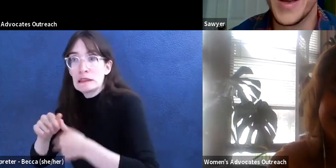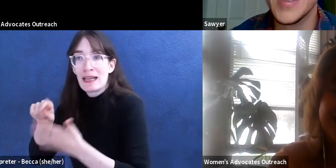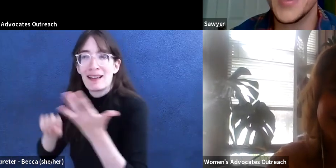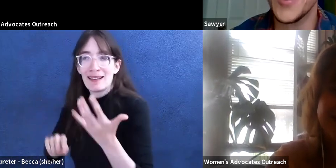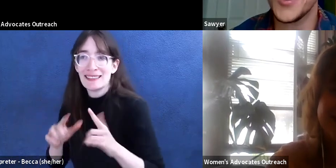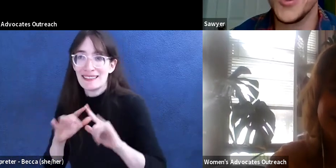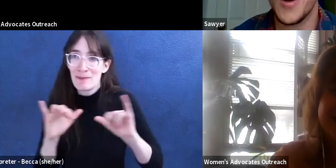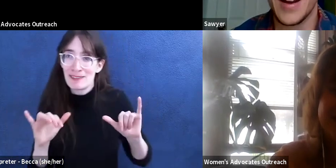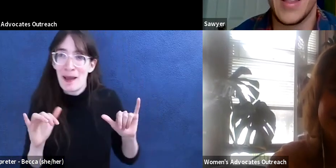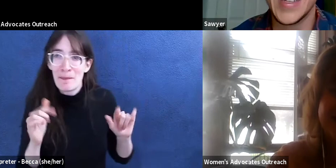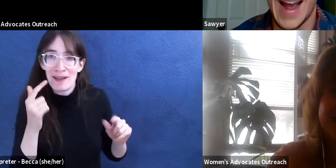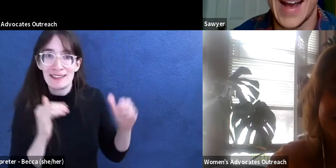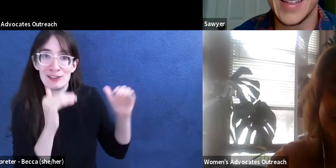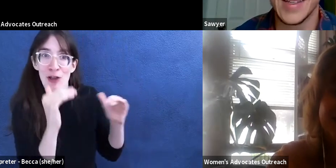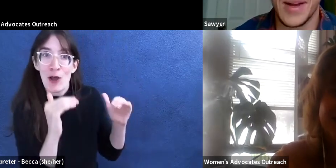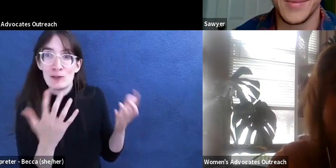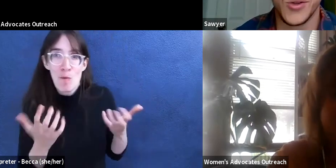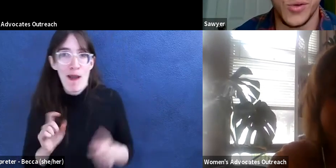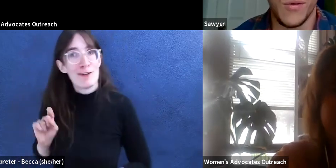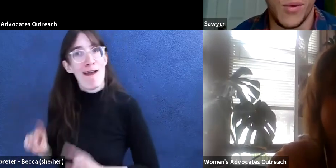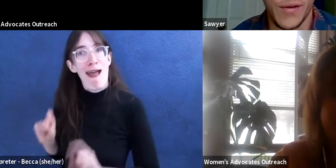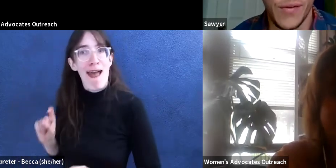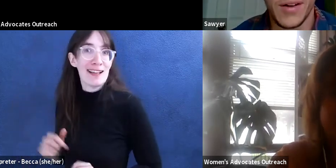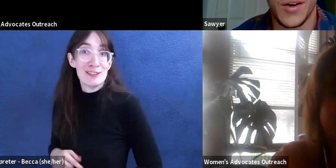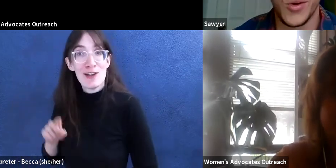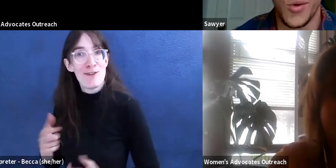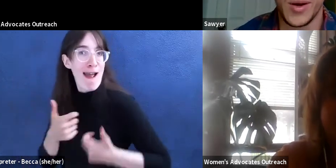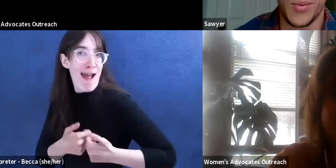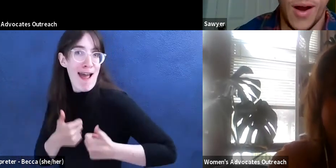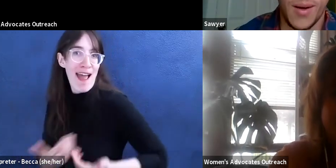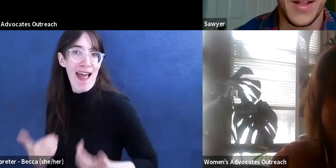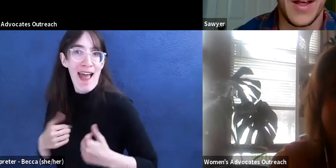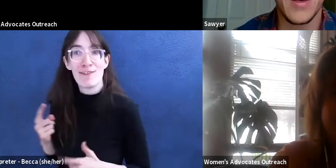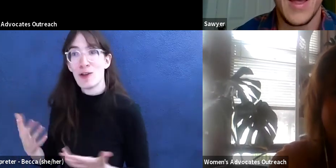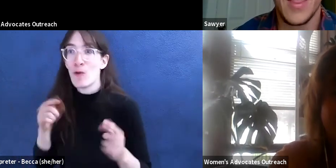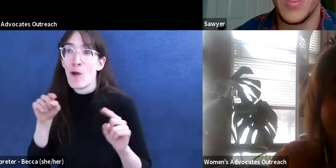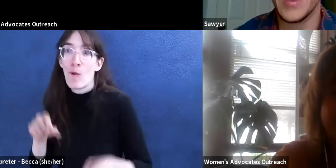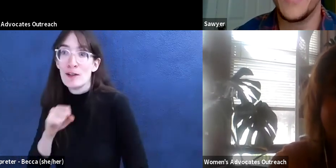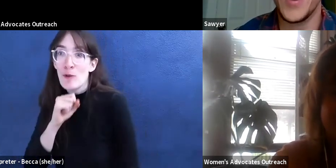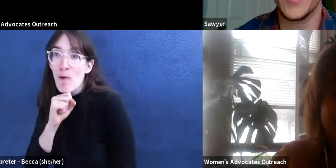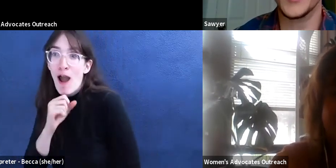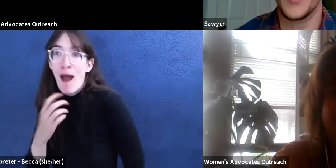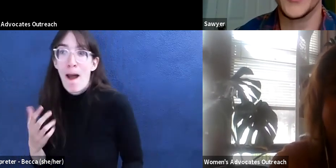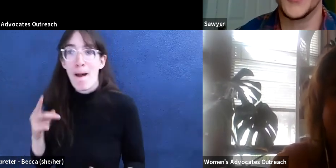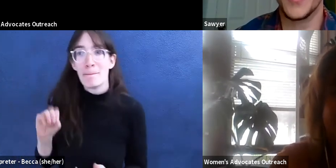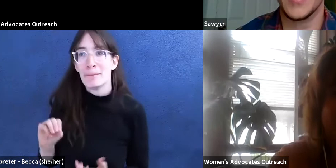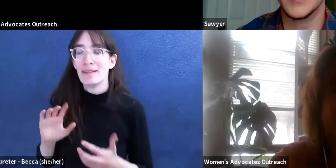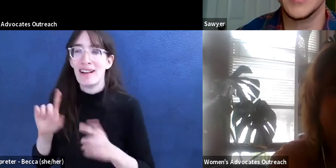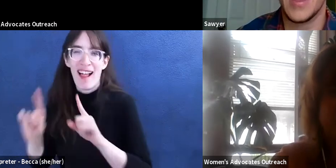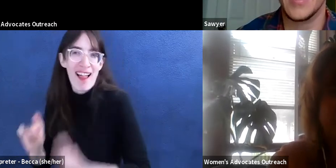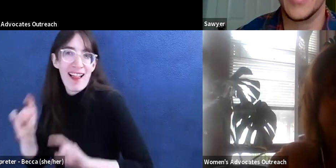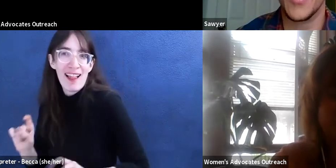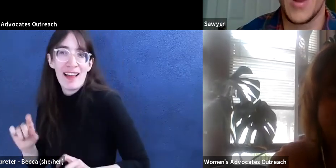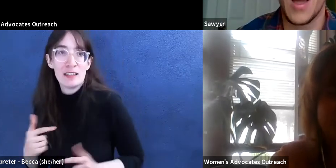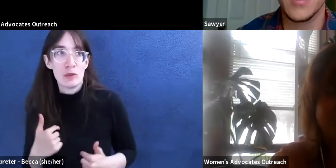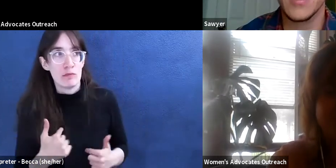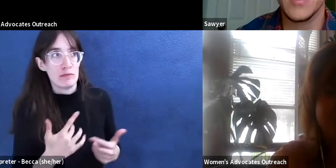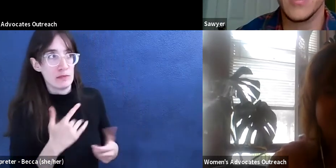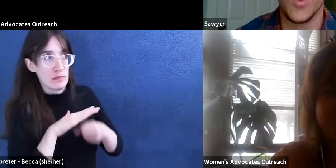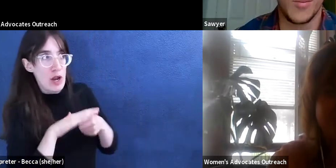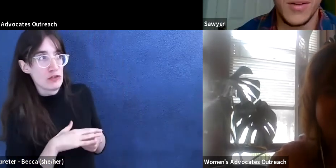yeah, I mean, there's a number of directions you could go with it. You could just be like, again, thanks for sharing that. I know maybe that you